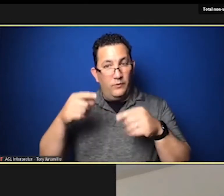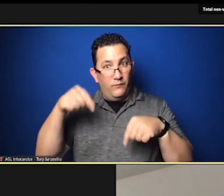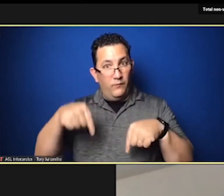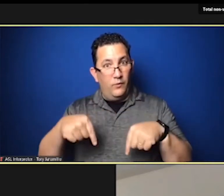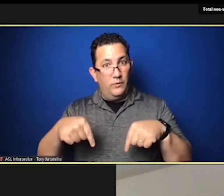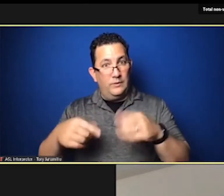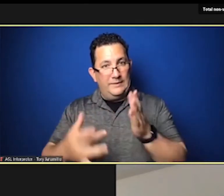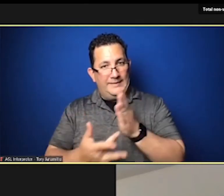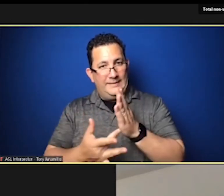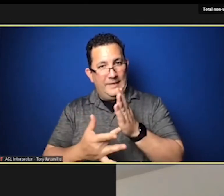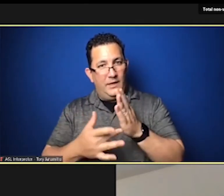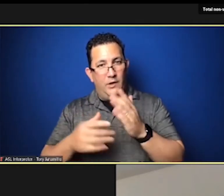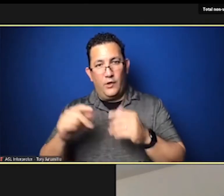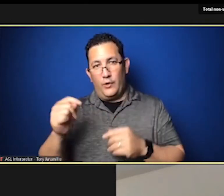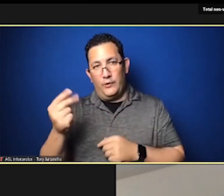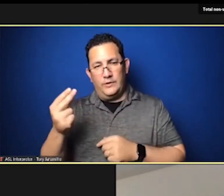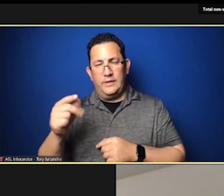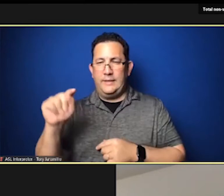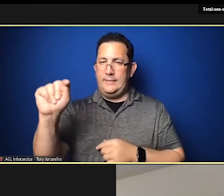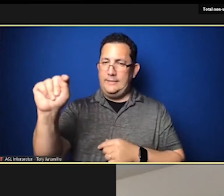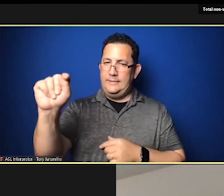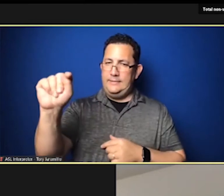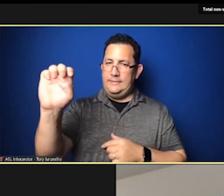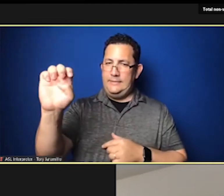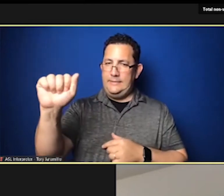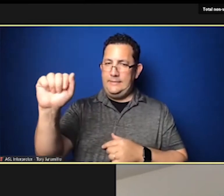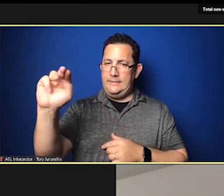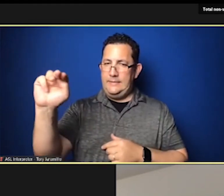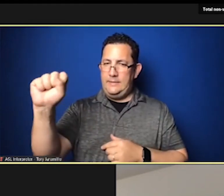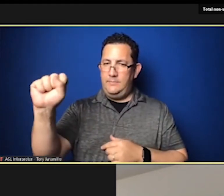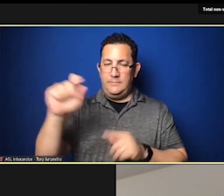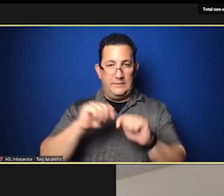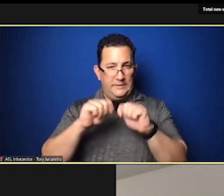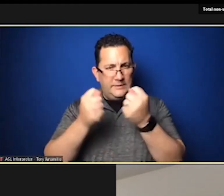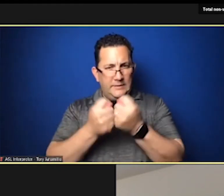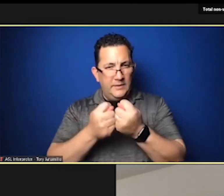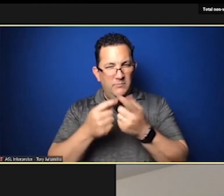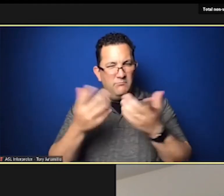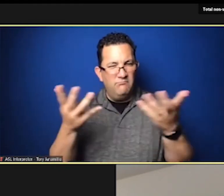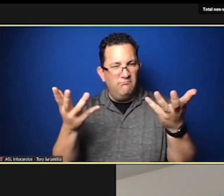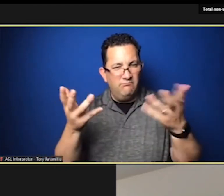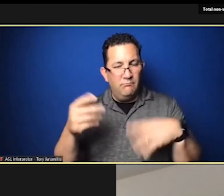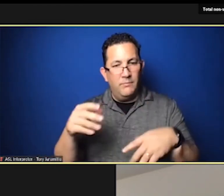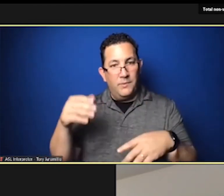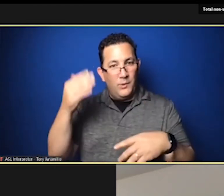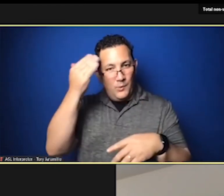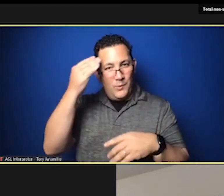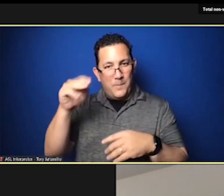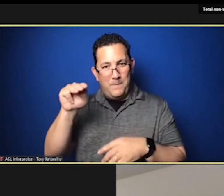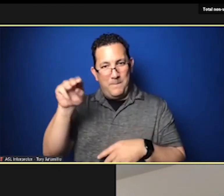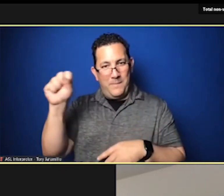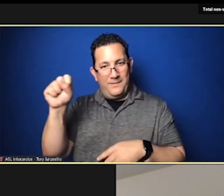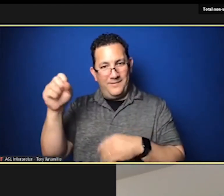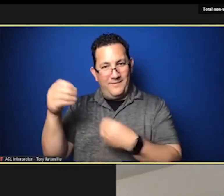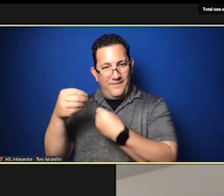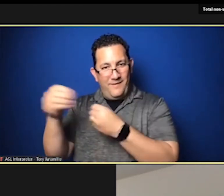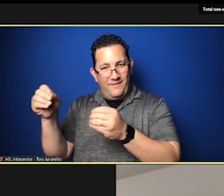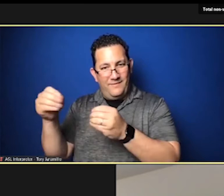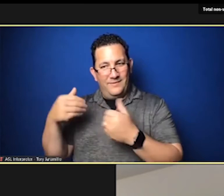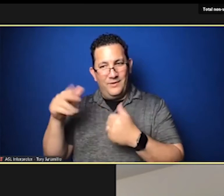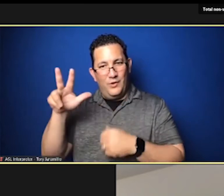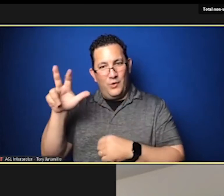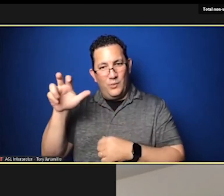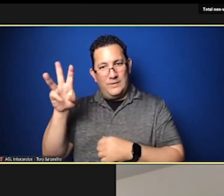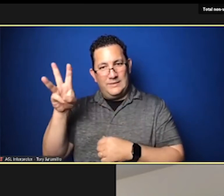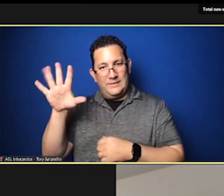on Teams. Teams, again, is one of several programs in the Office 365 suite in which students and teachers are using